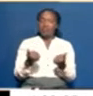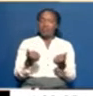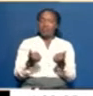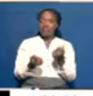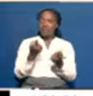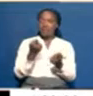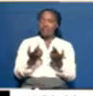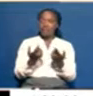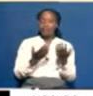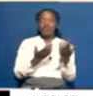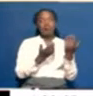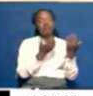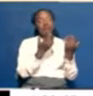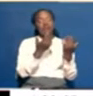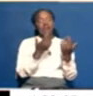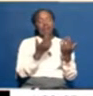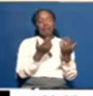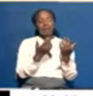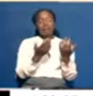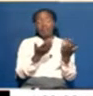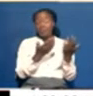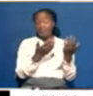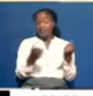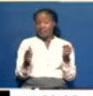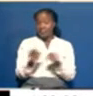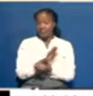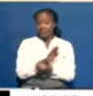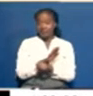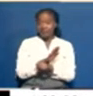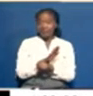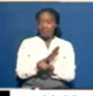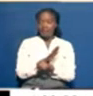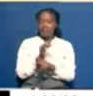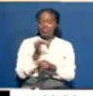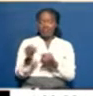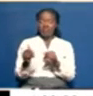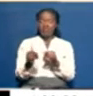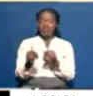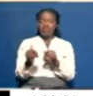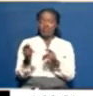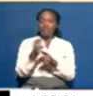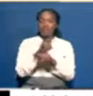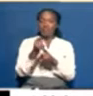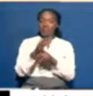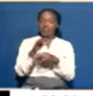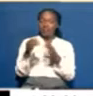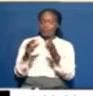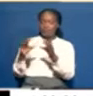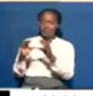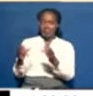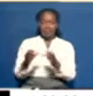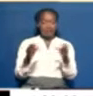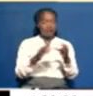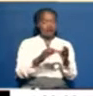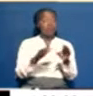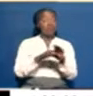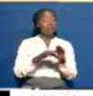that, hopefully, to conclude the training of all cadres and of members of the